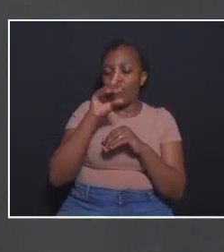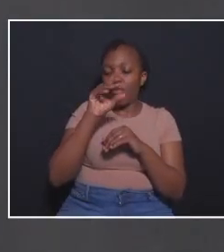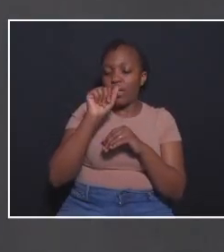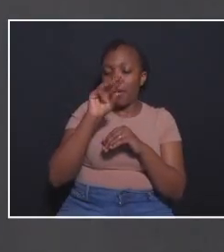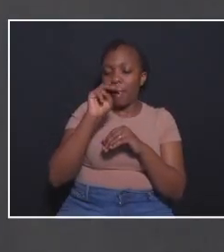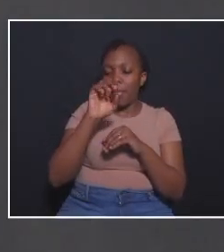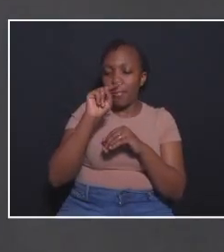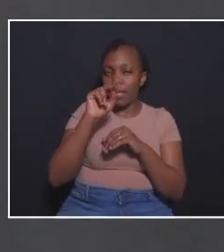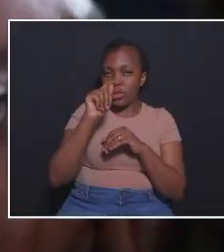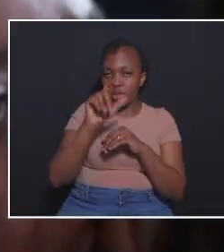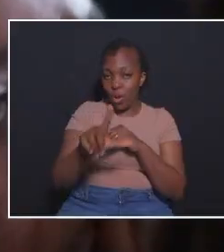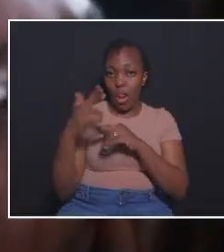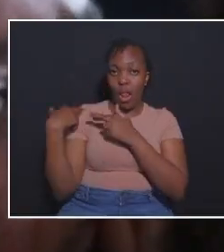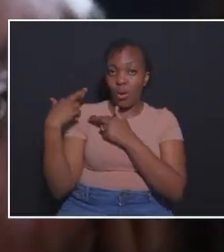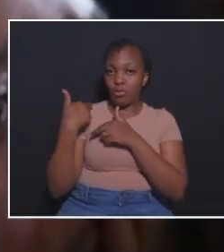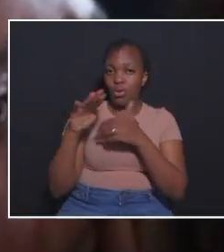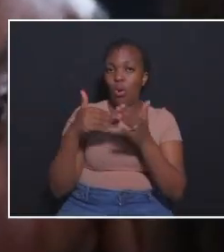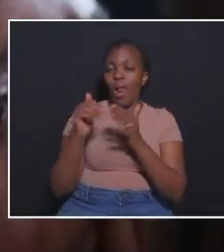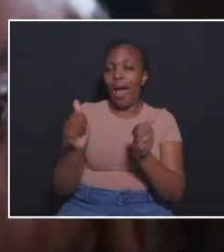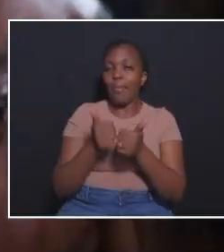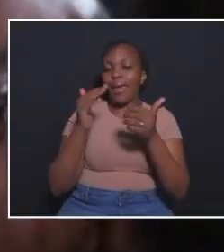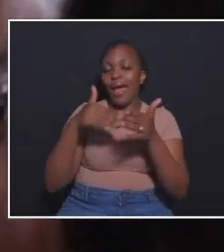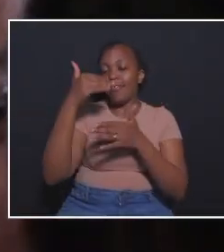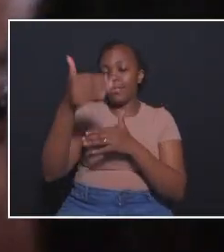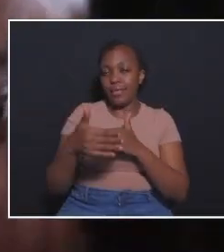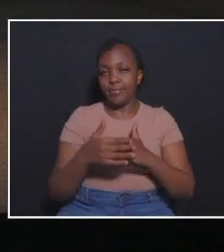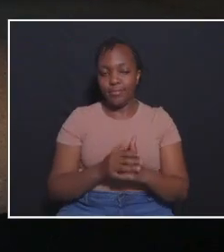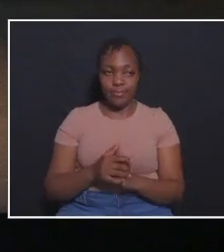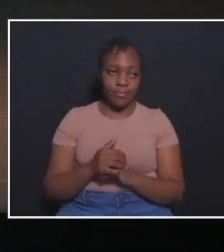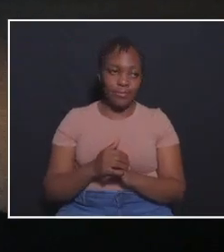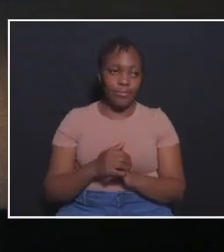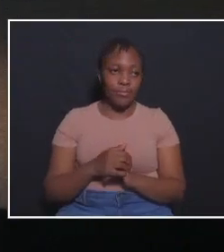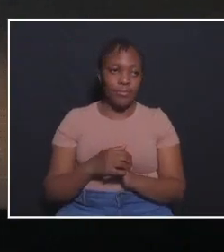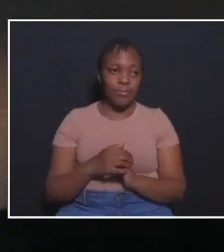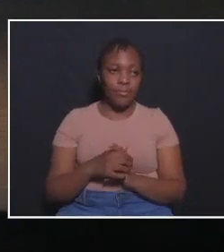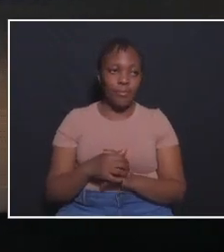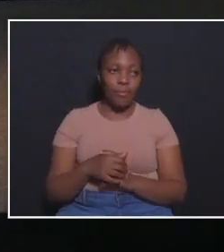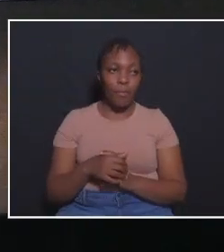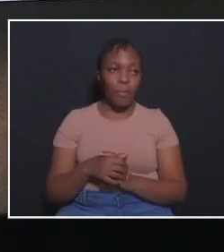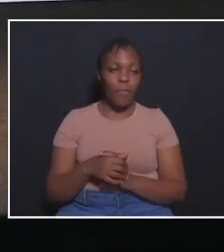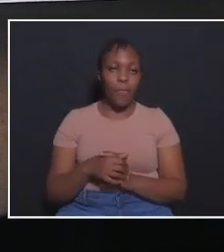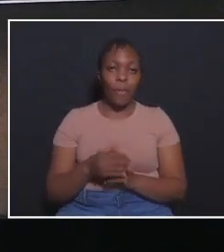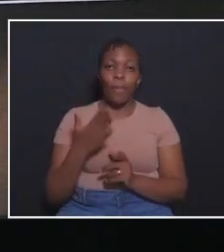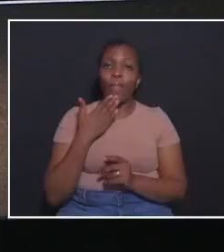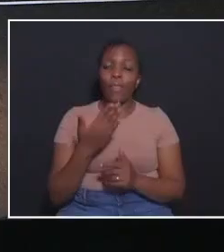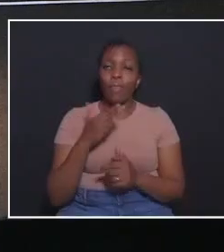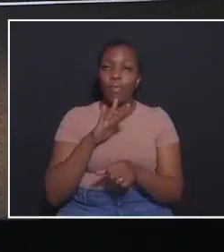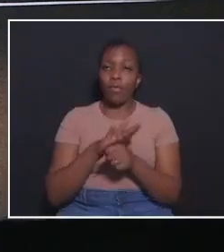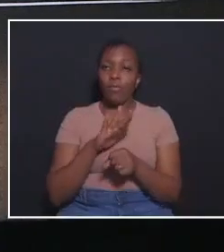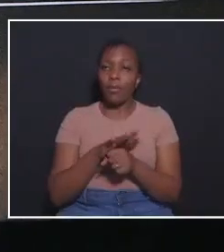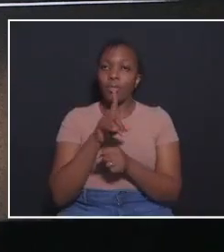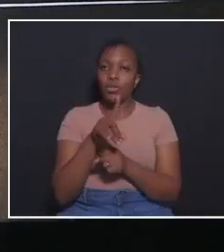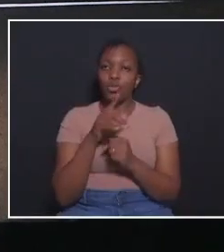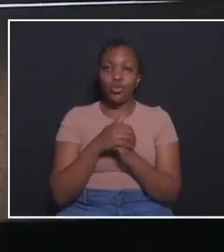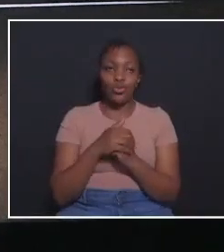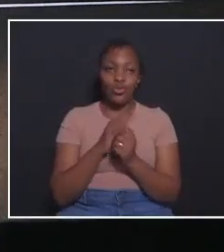later on in post. Tuko pamoja? Yes, sister? Thank you very much. You have convinced